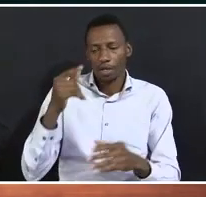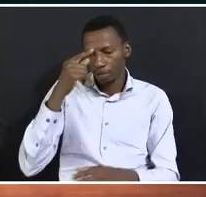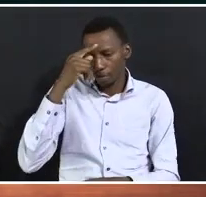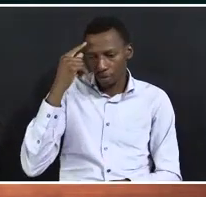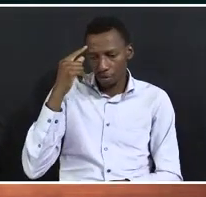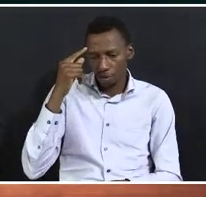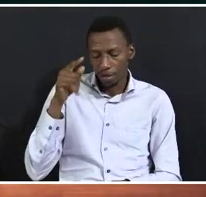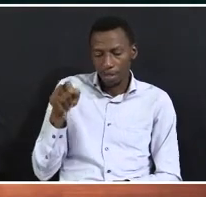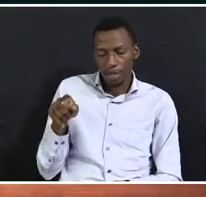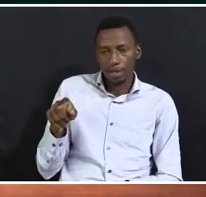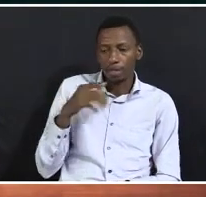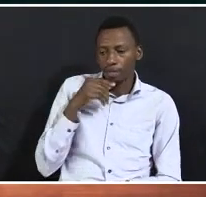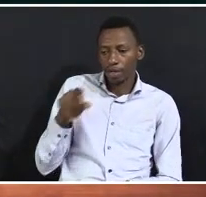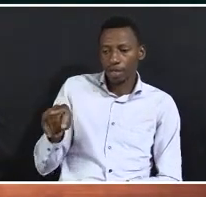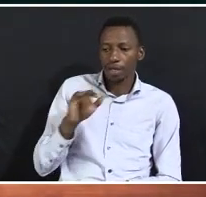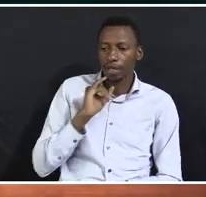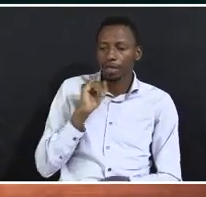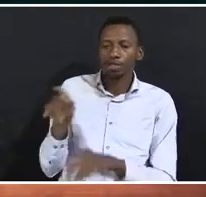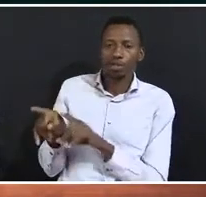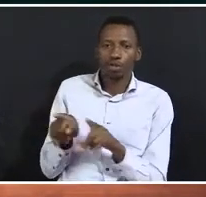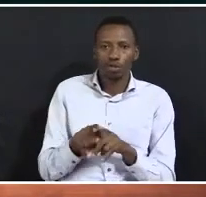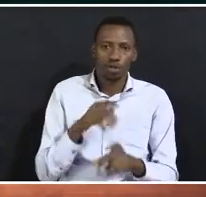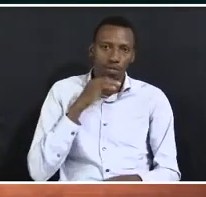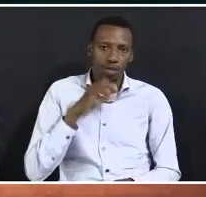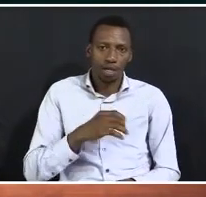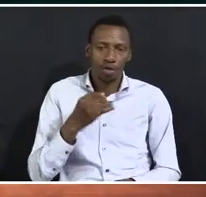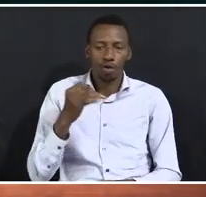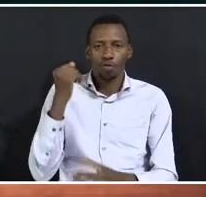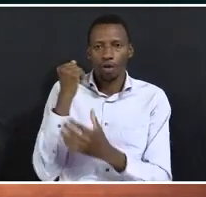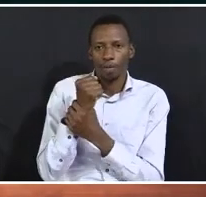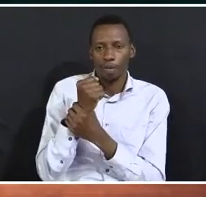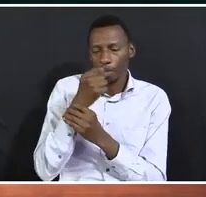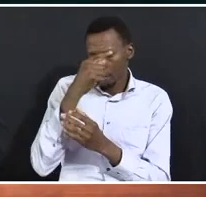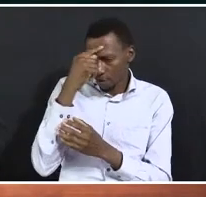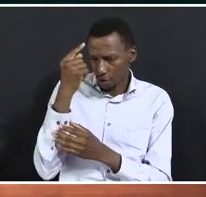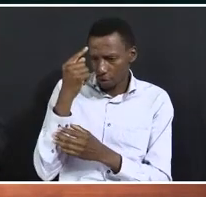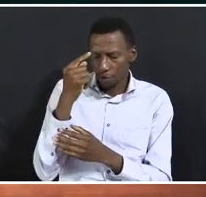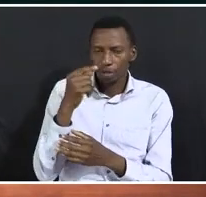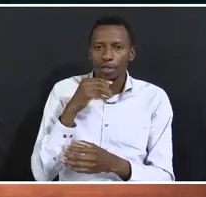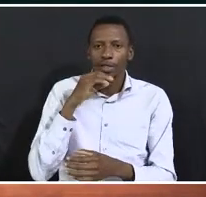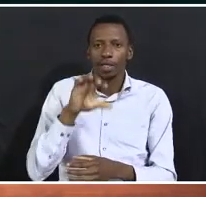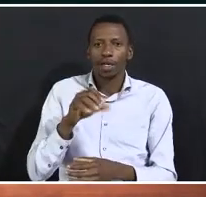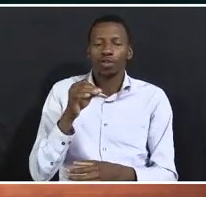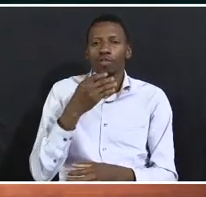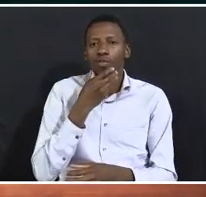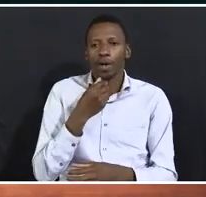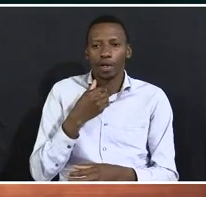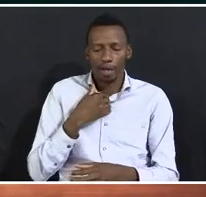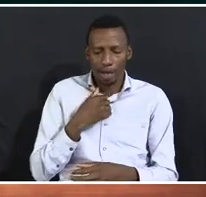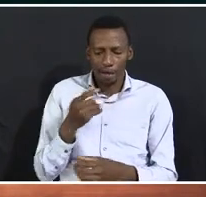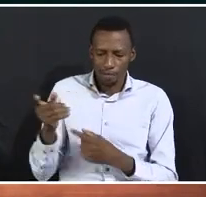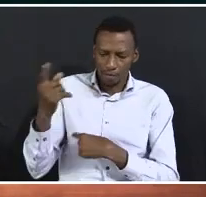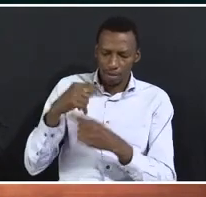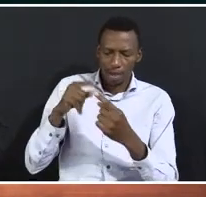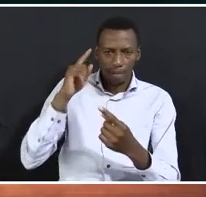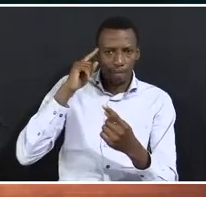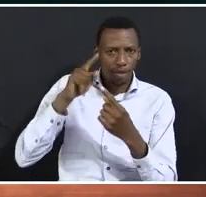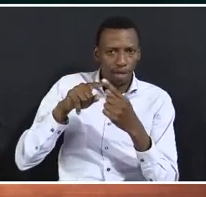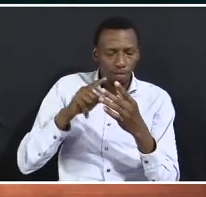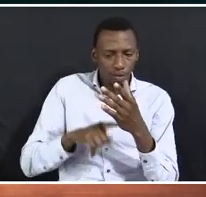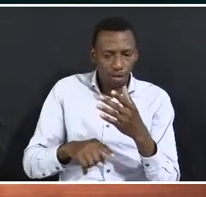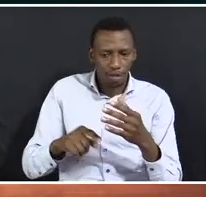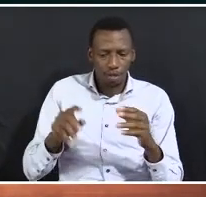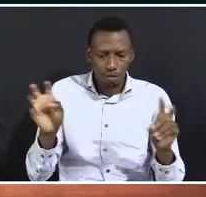is a son of Abraham. For the Son of Man has come to seek and to save that which